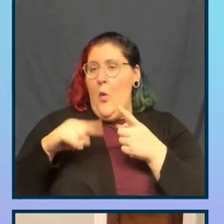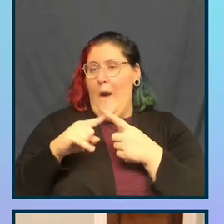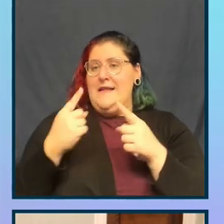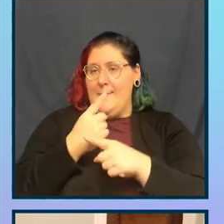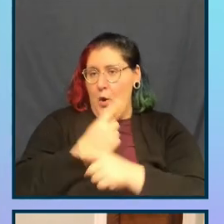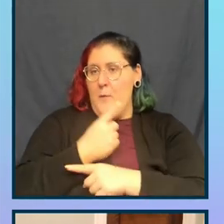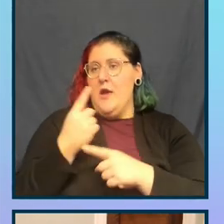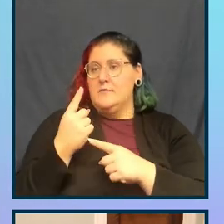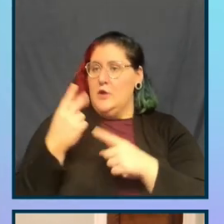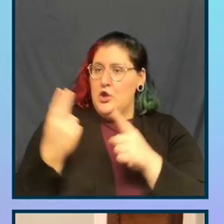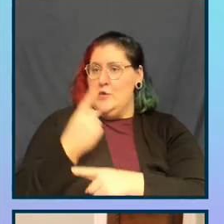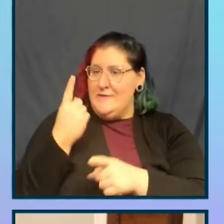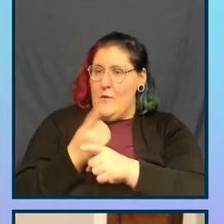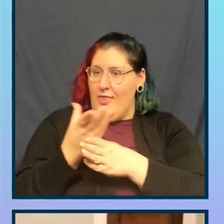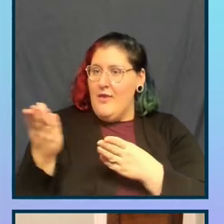So